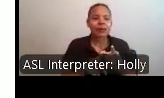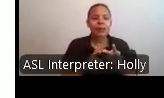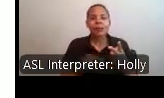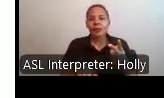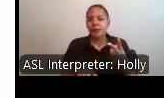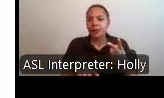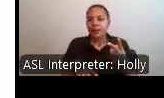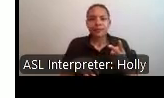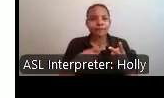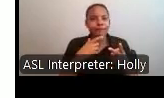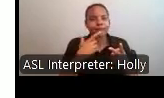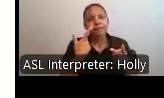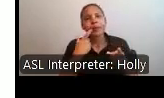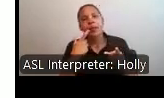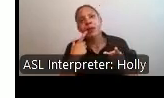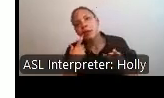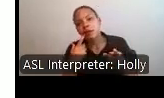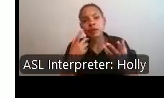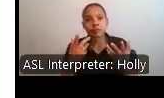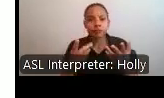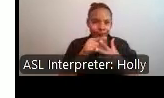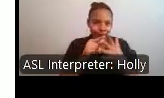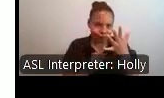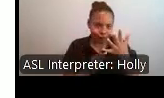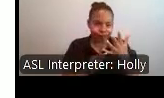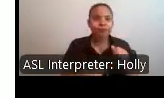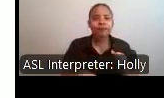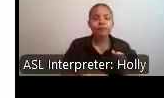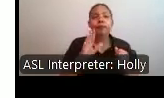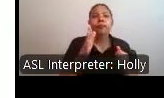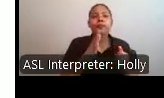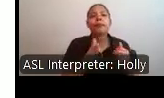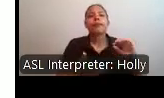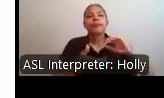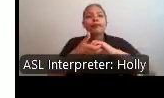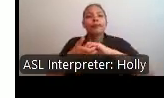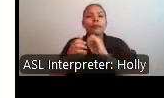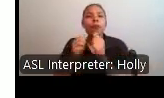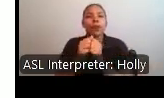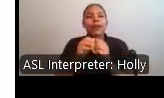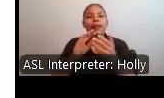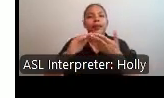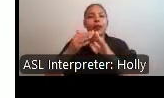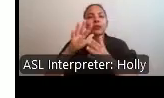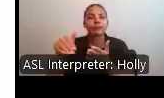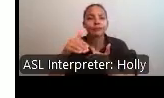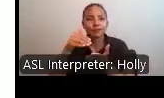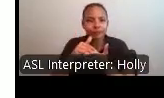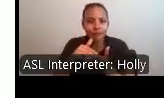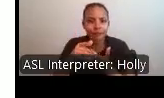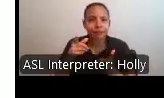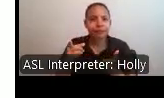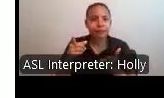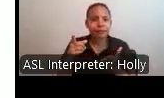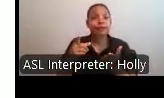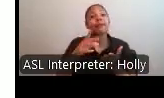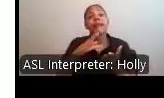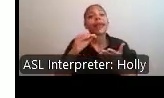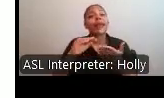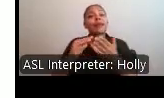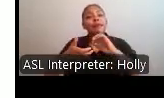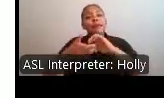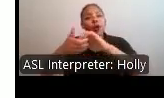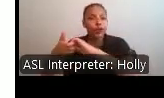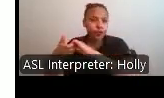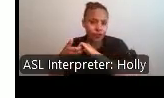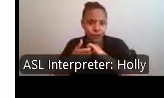providers, like community mental health centers, creates a stronger safety net. Connecting with community stakeholders and partners to